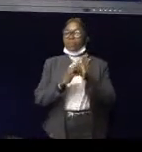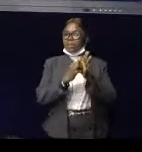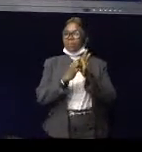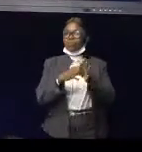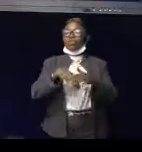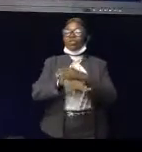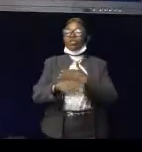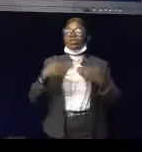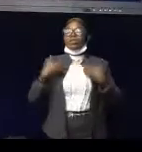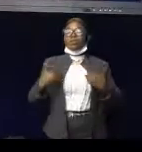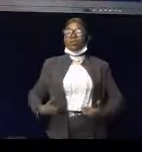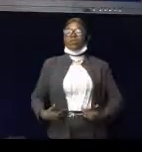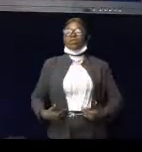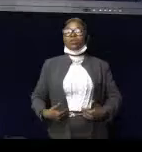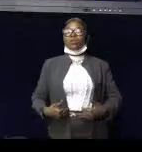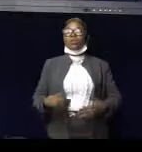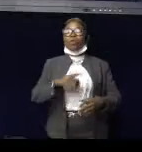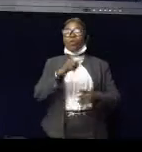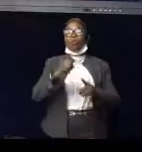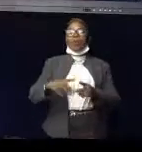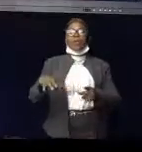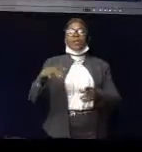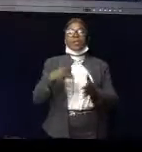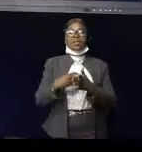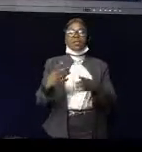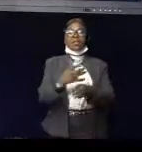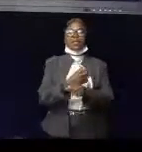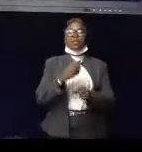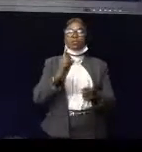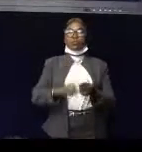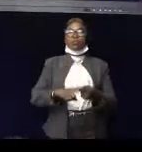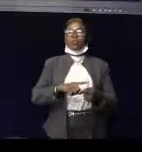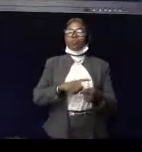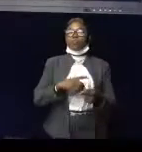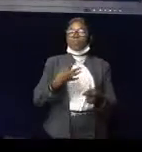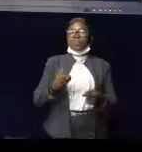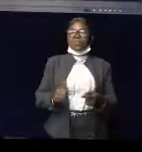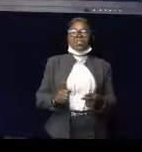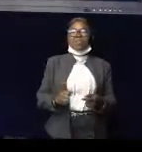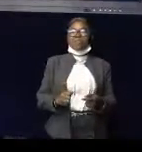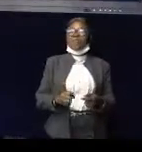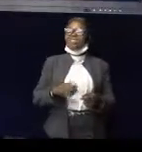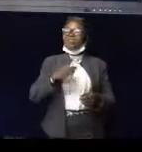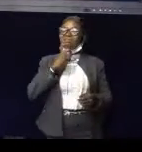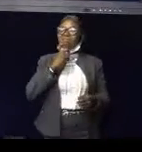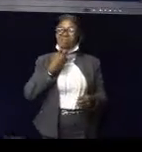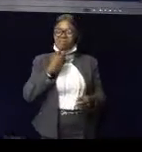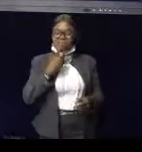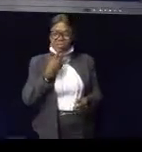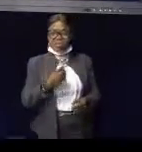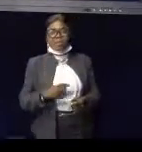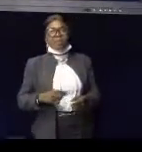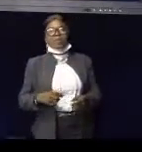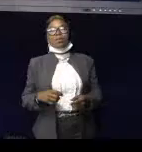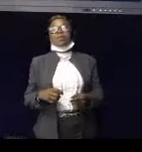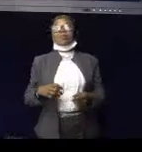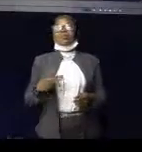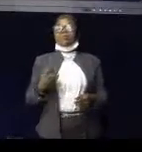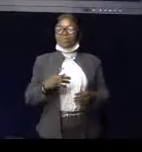seriousness. When it gets to this advanced stage, it can affect the